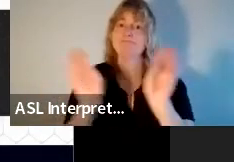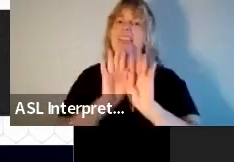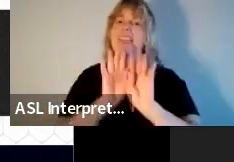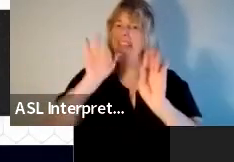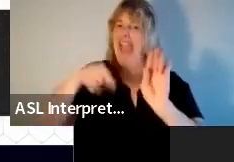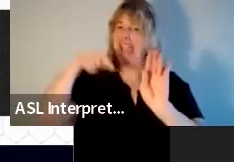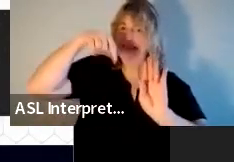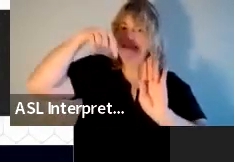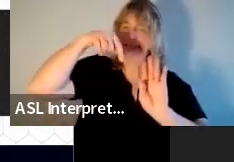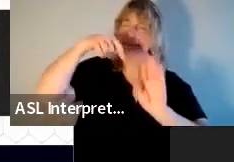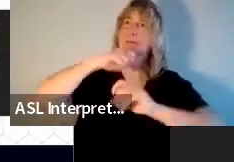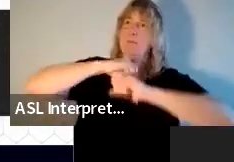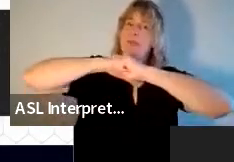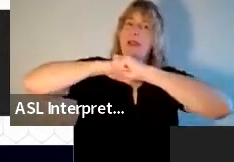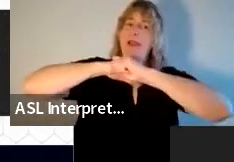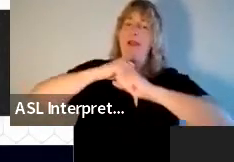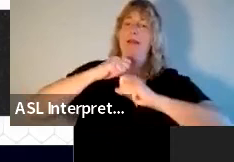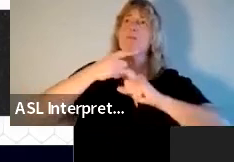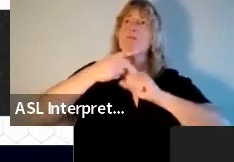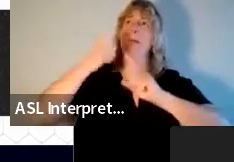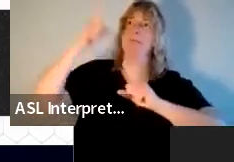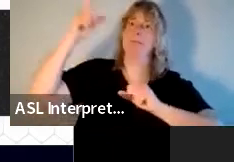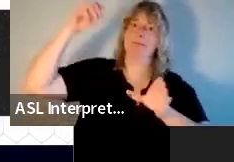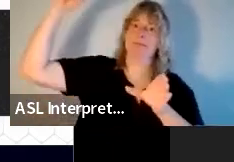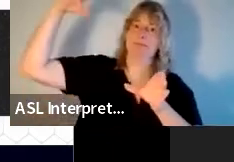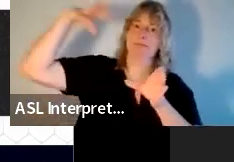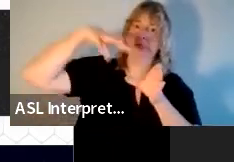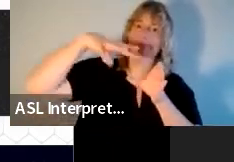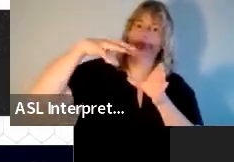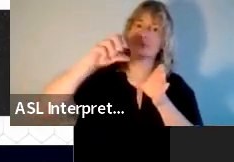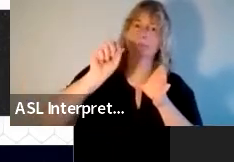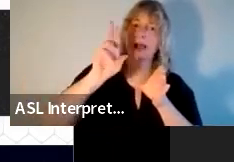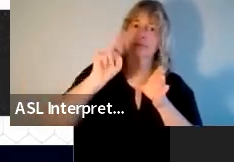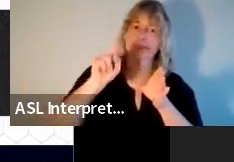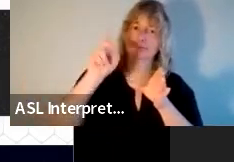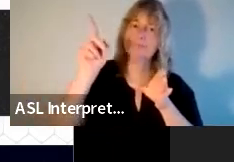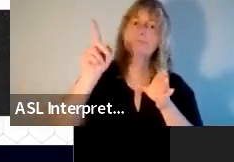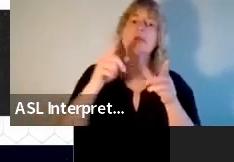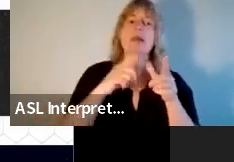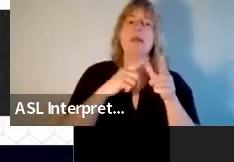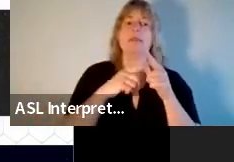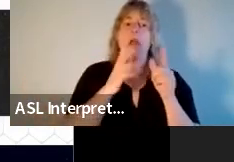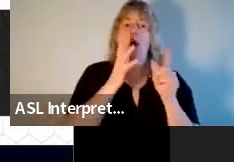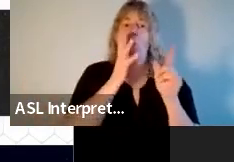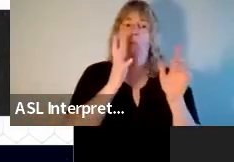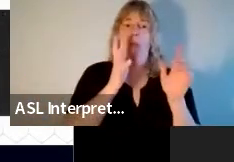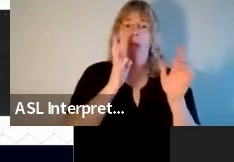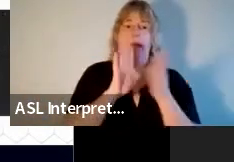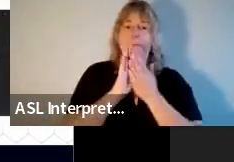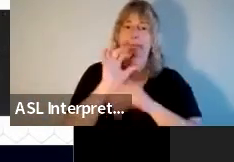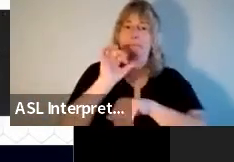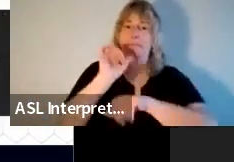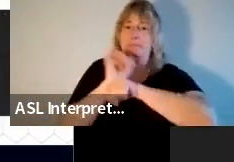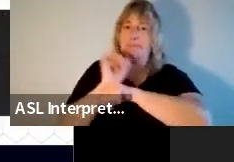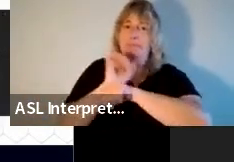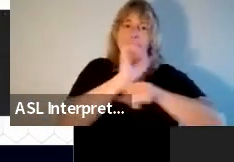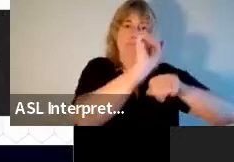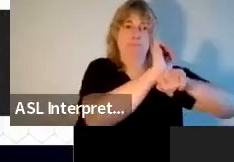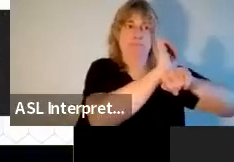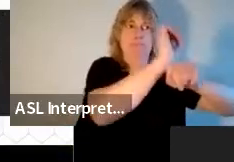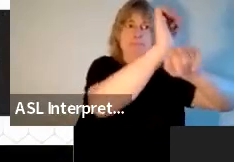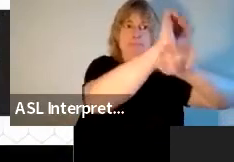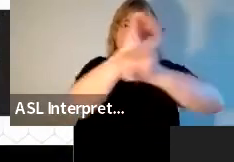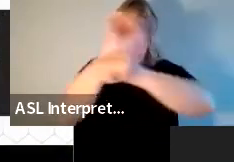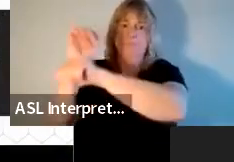sun. We tighten it up on all of the corners, and then all 5 layers need to be separated. It's just like